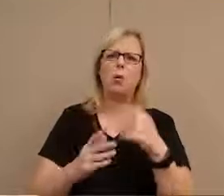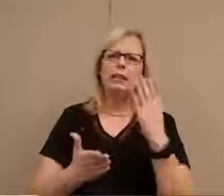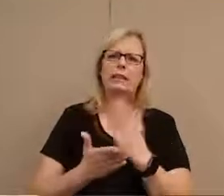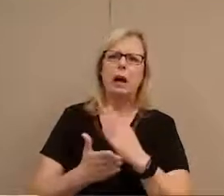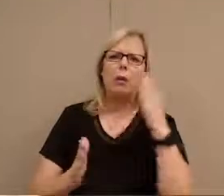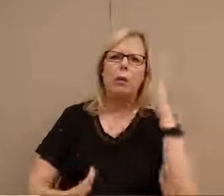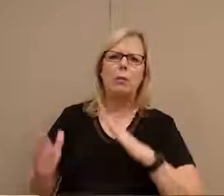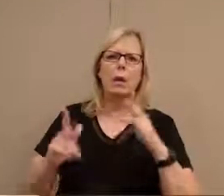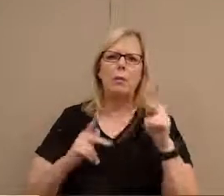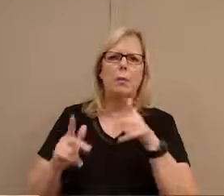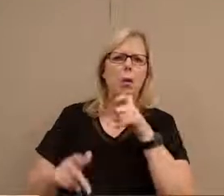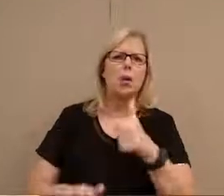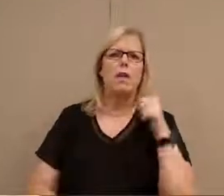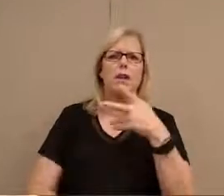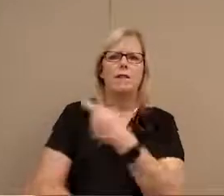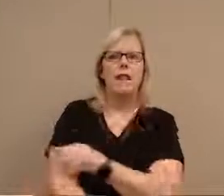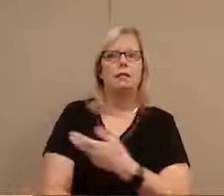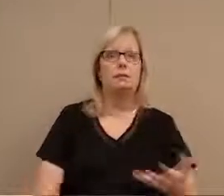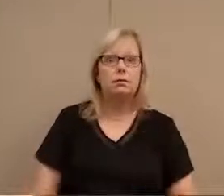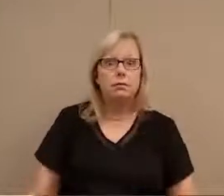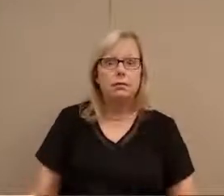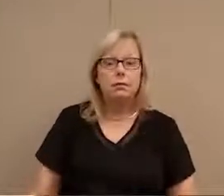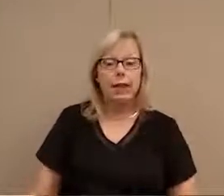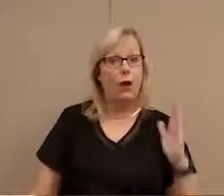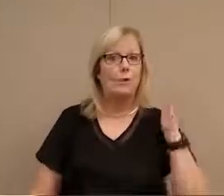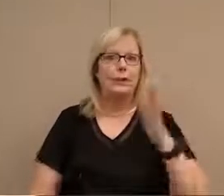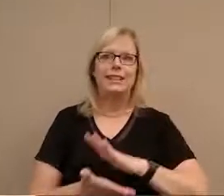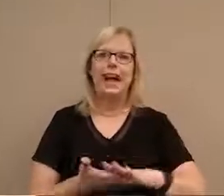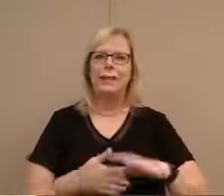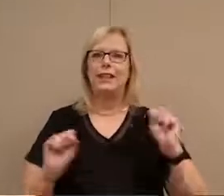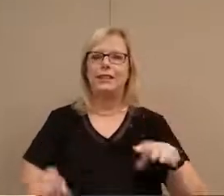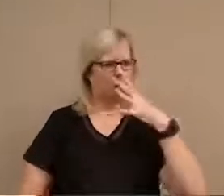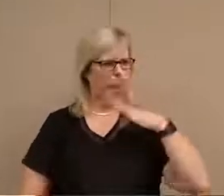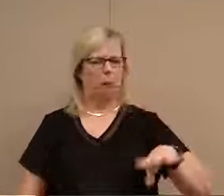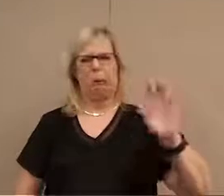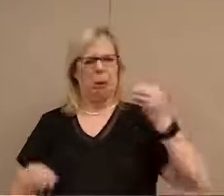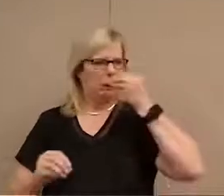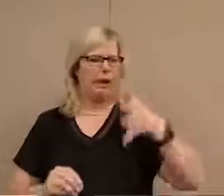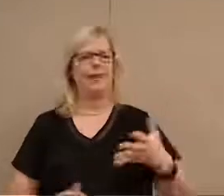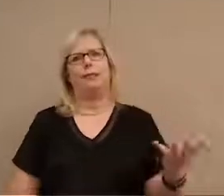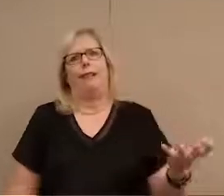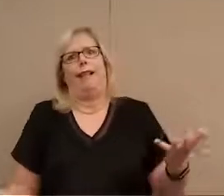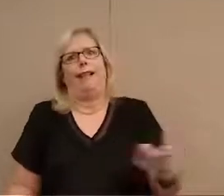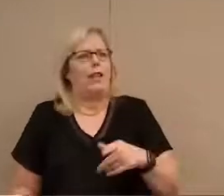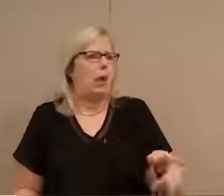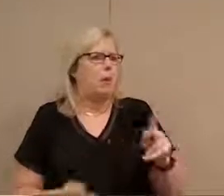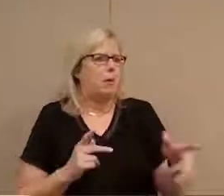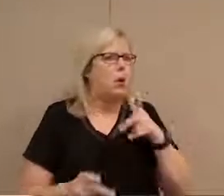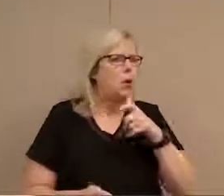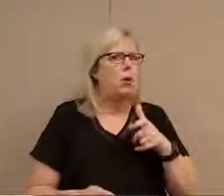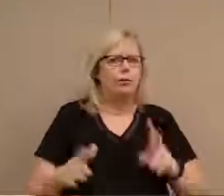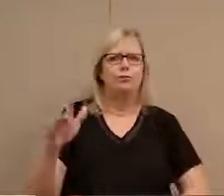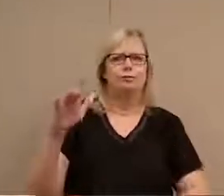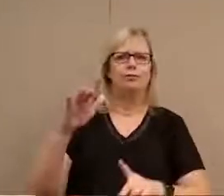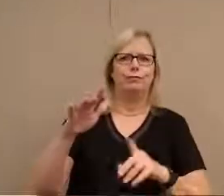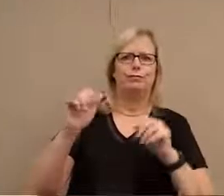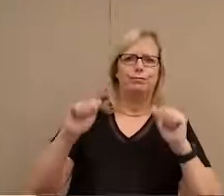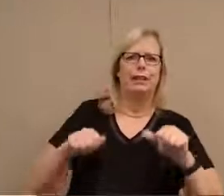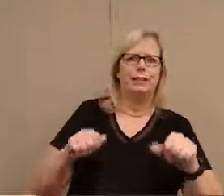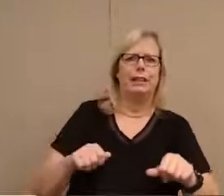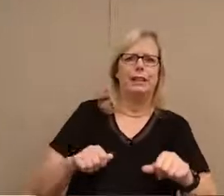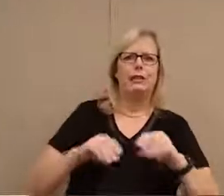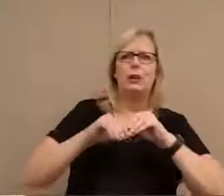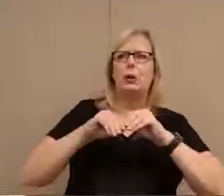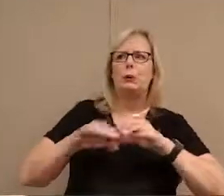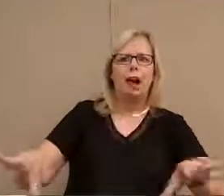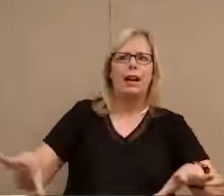worrying about people who refuse to be vaccinated? It'd be nice if we could do that. But those same people are the ones that have the potential to